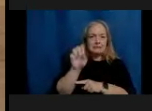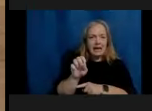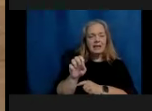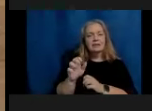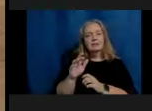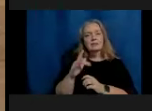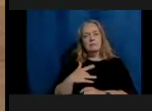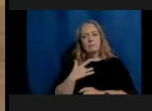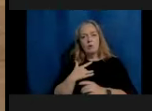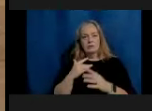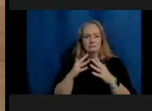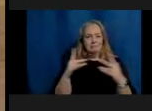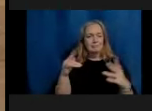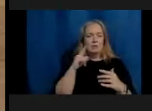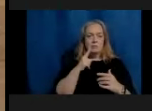okay, one, he can do it all.